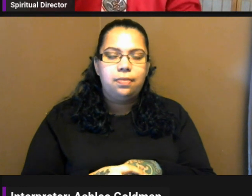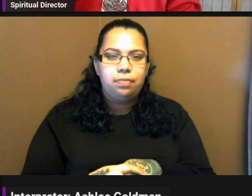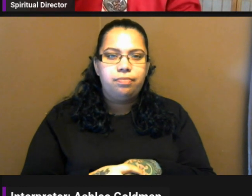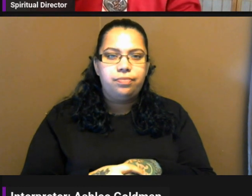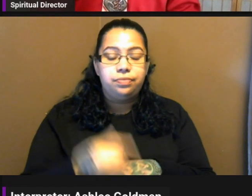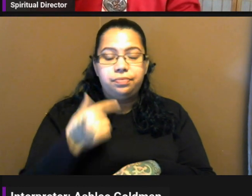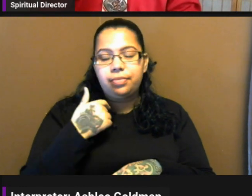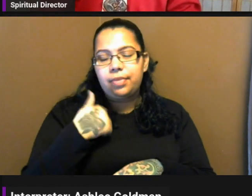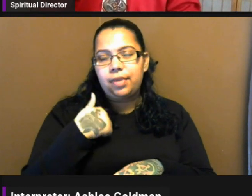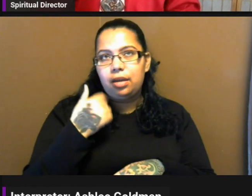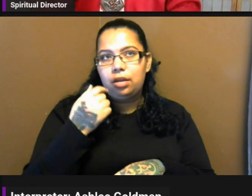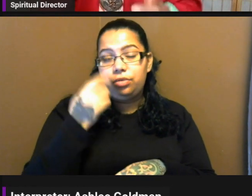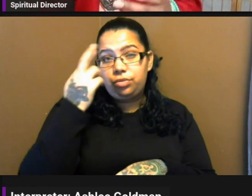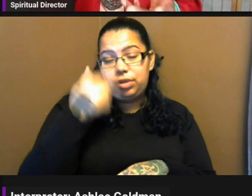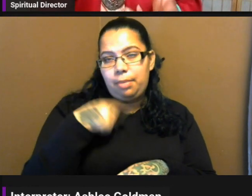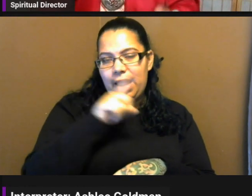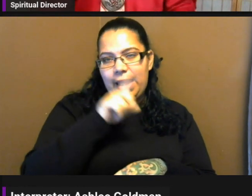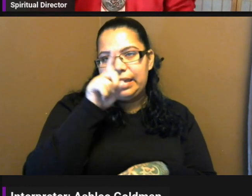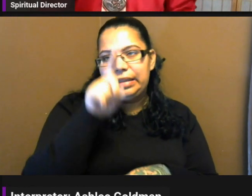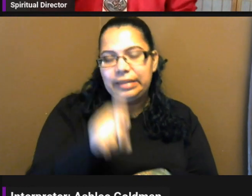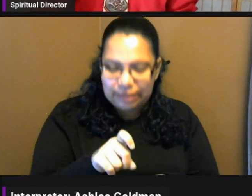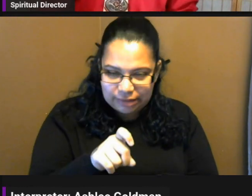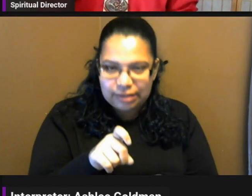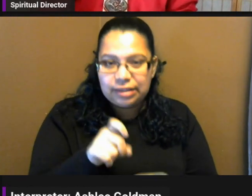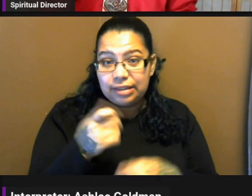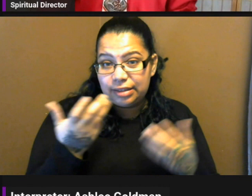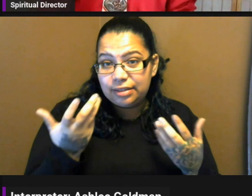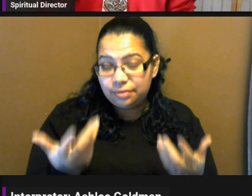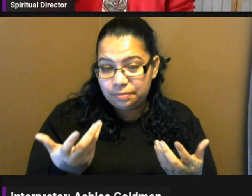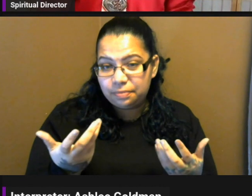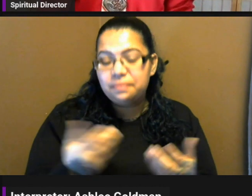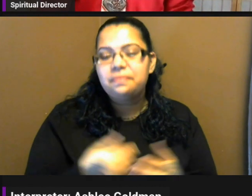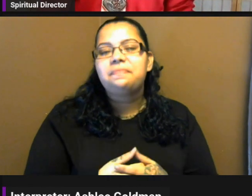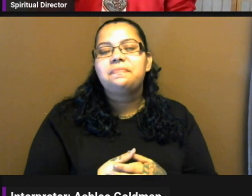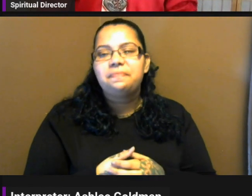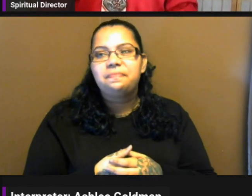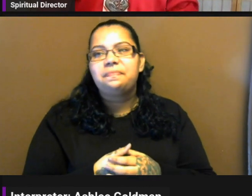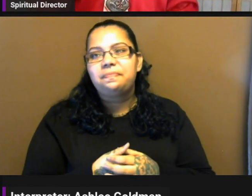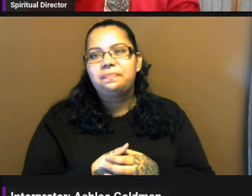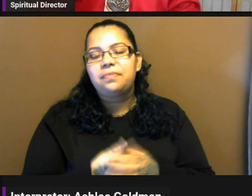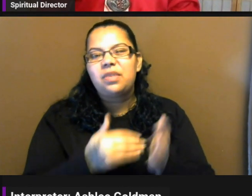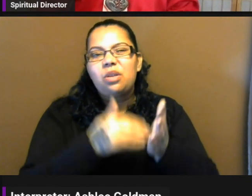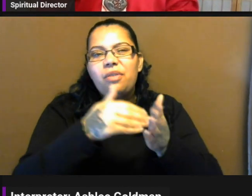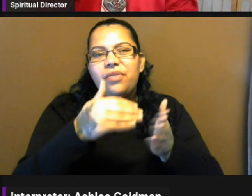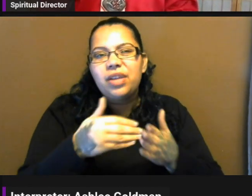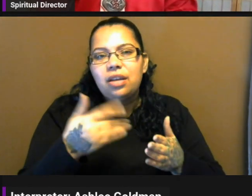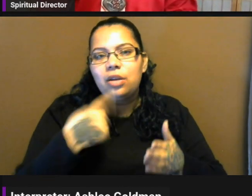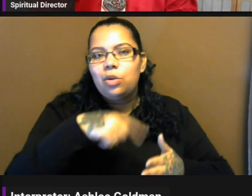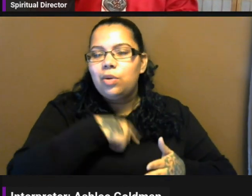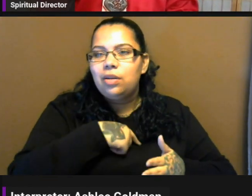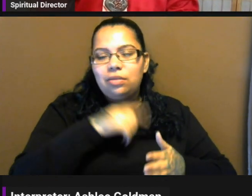The reason I ask this, the reason we are positioning this question is we often get more concerned with